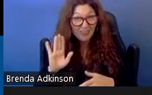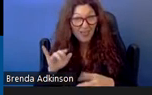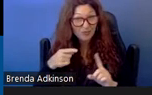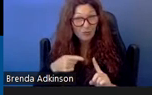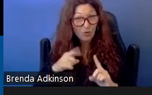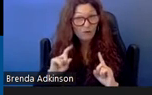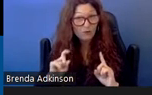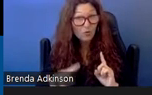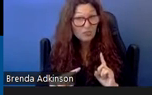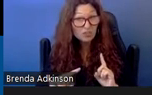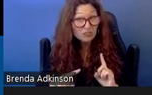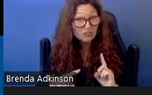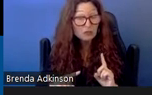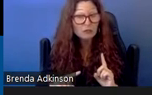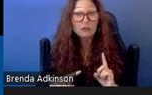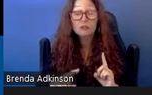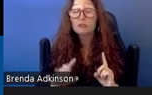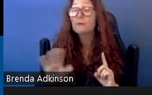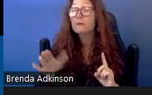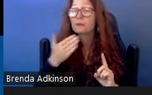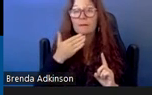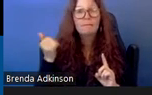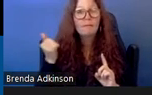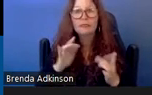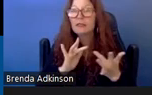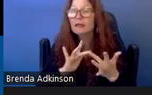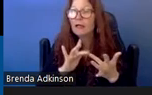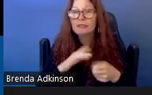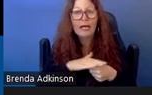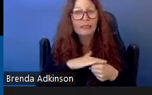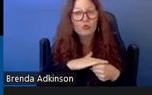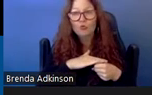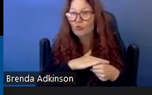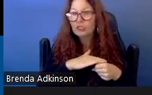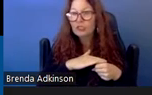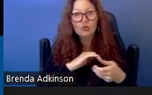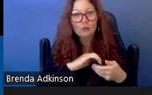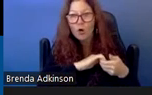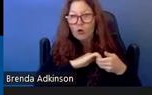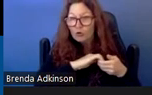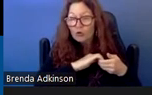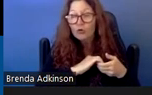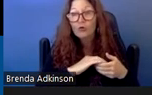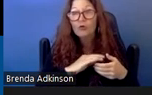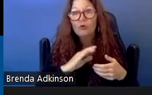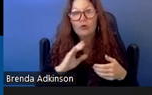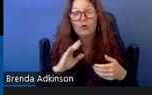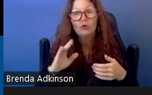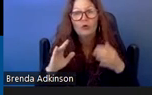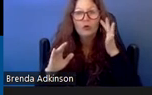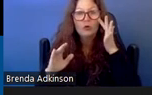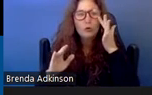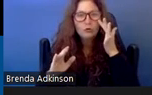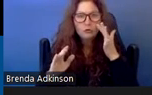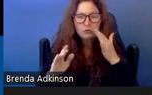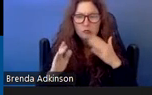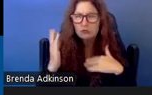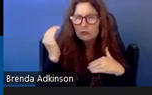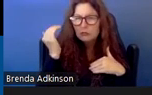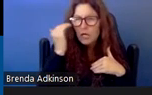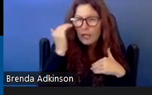you know, please reach out to your regional counterparts, as well as you can reach out up here. I know that we've been working on some